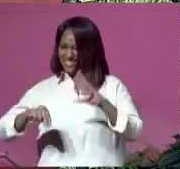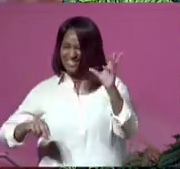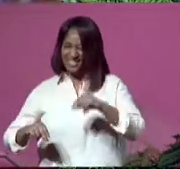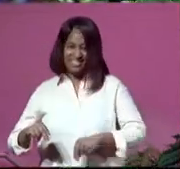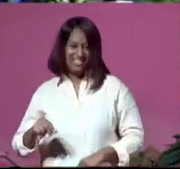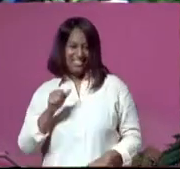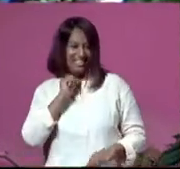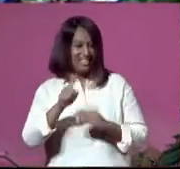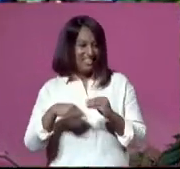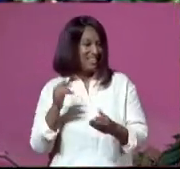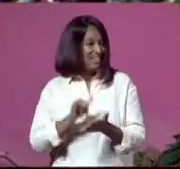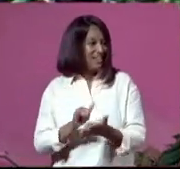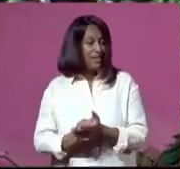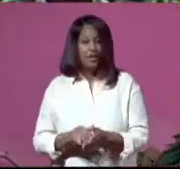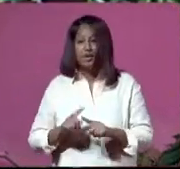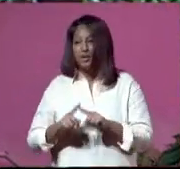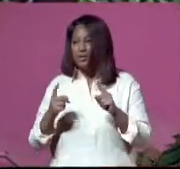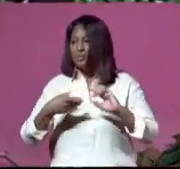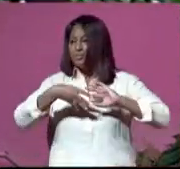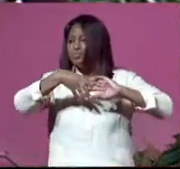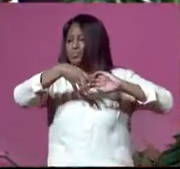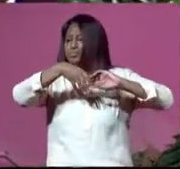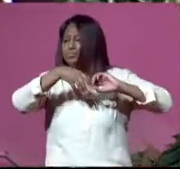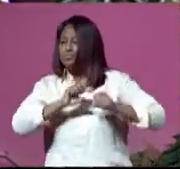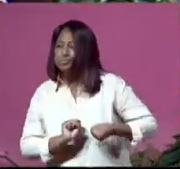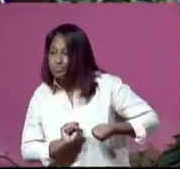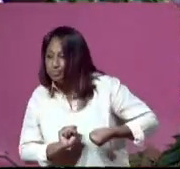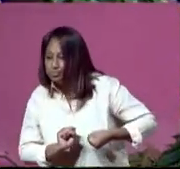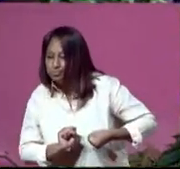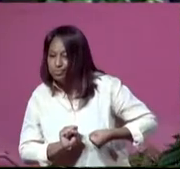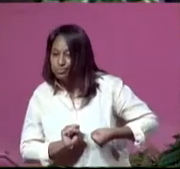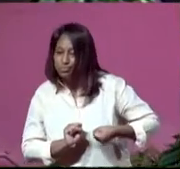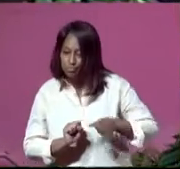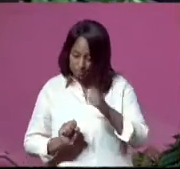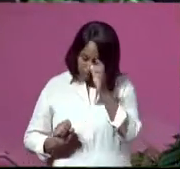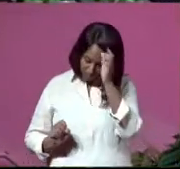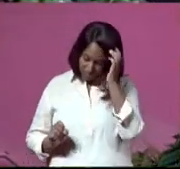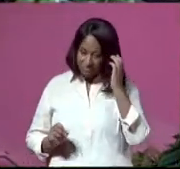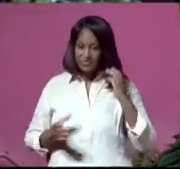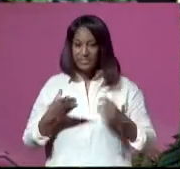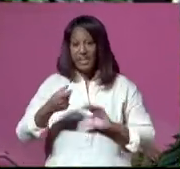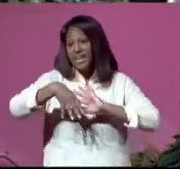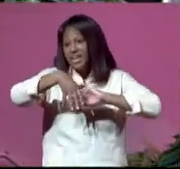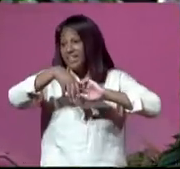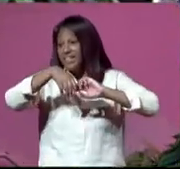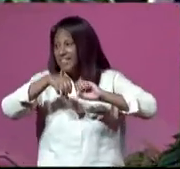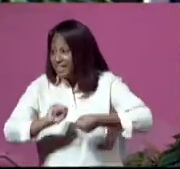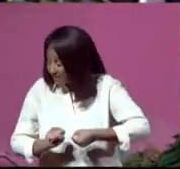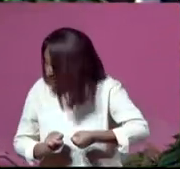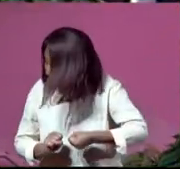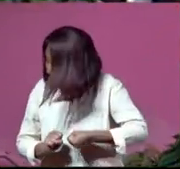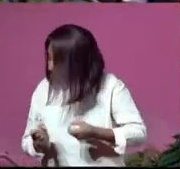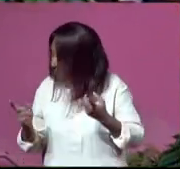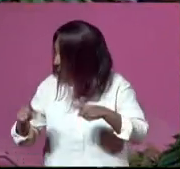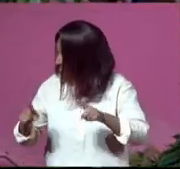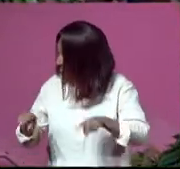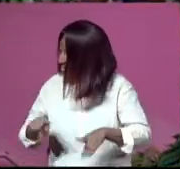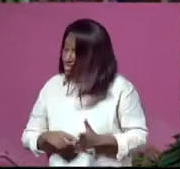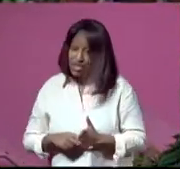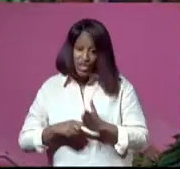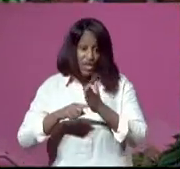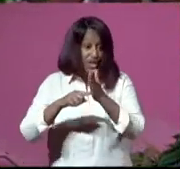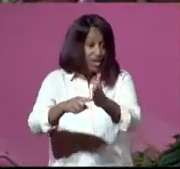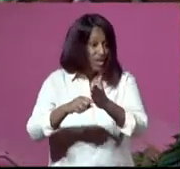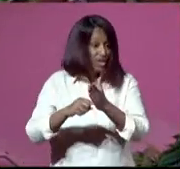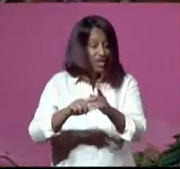problem. She's got a broken problem. And brokenness manifests itself